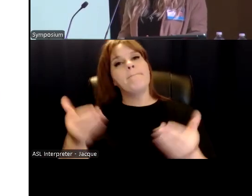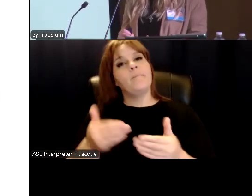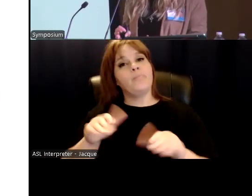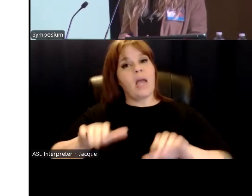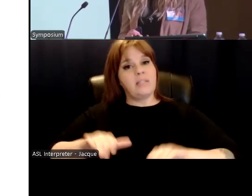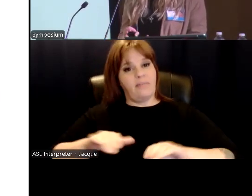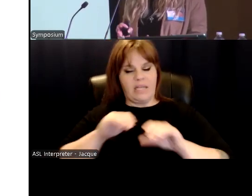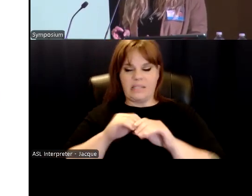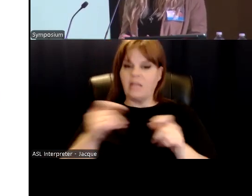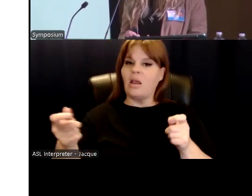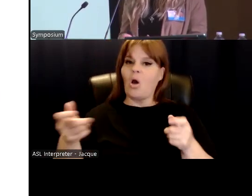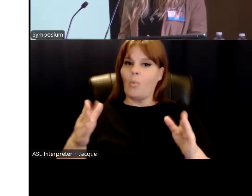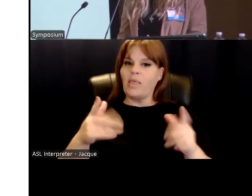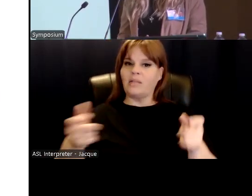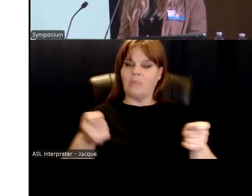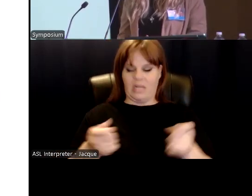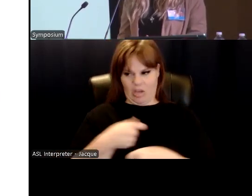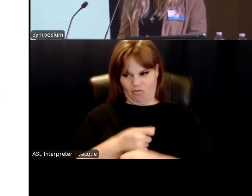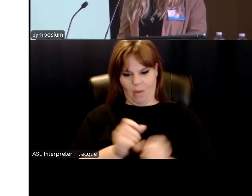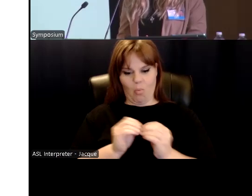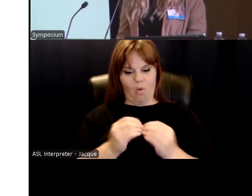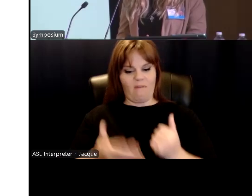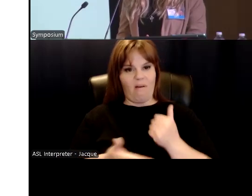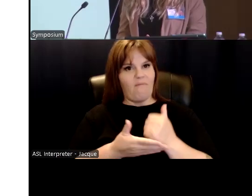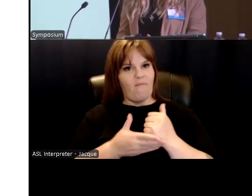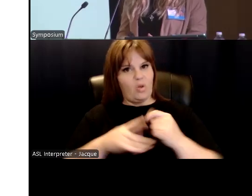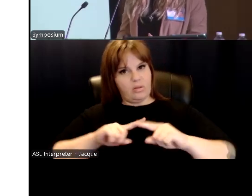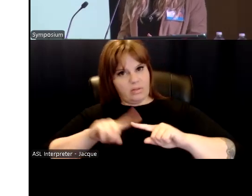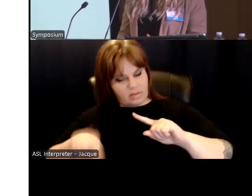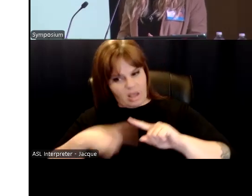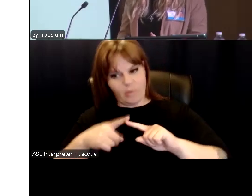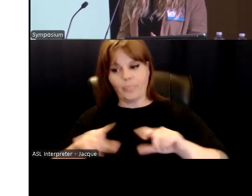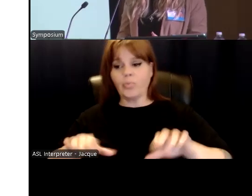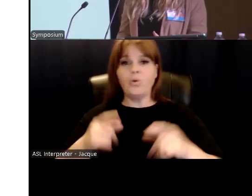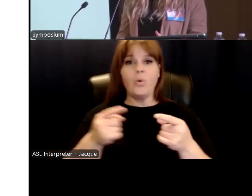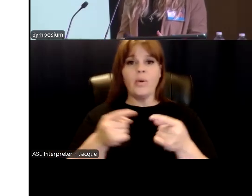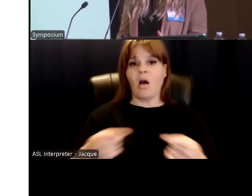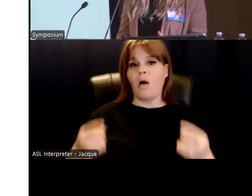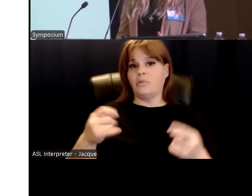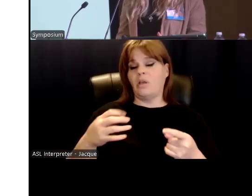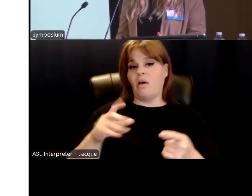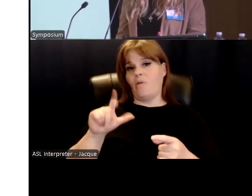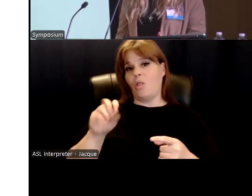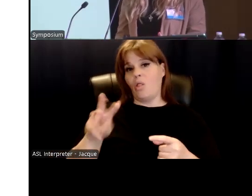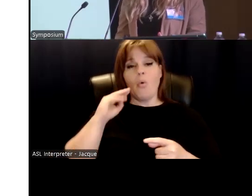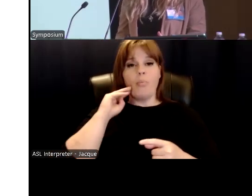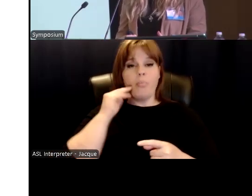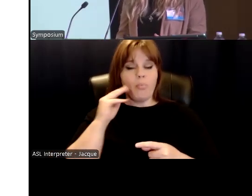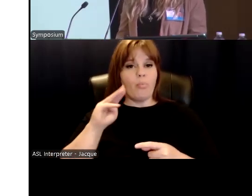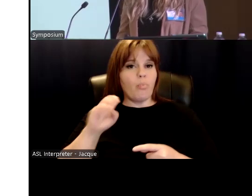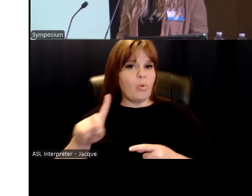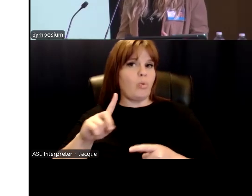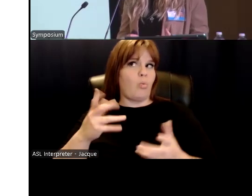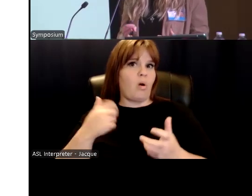way can help create more of a helpful cycle. Doing the opposite of what our low mood wants us to do is